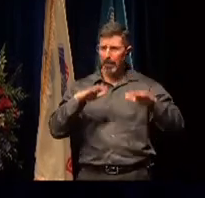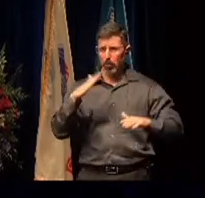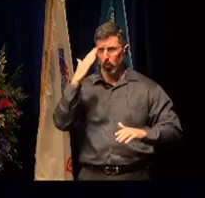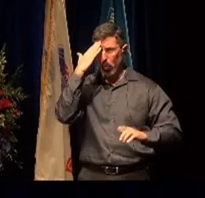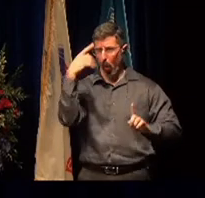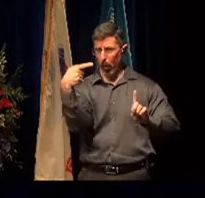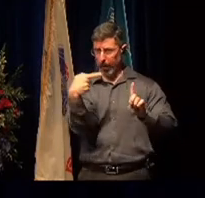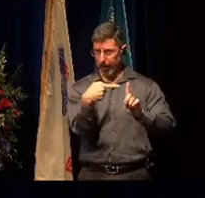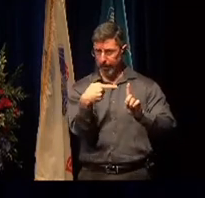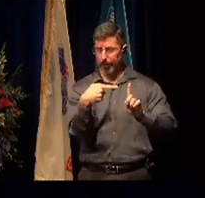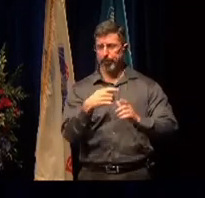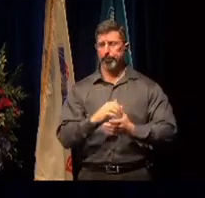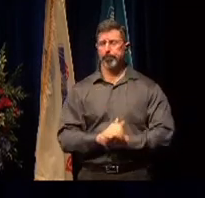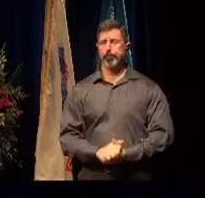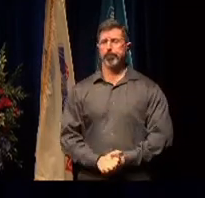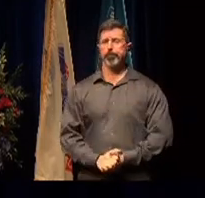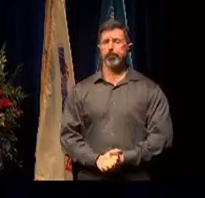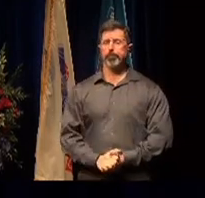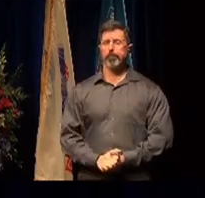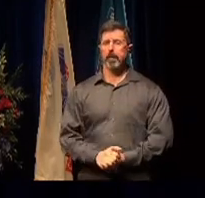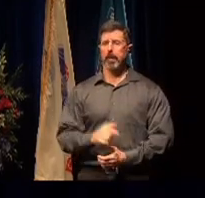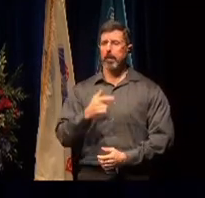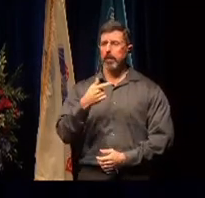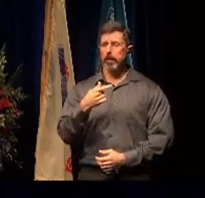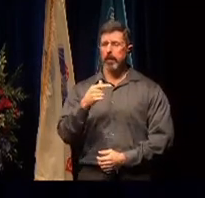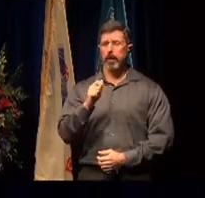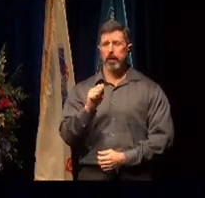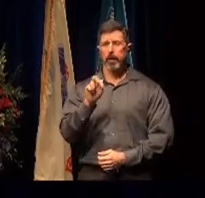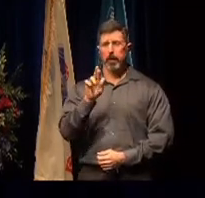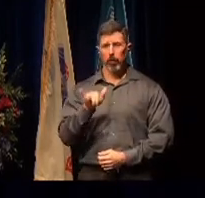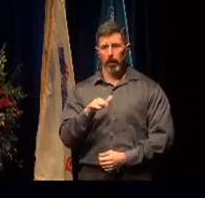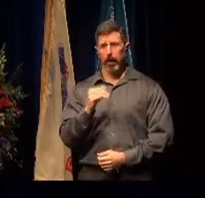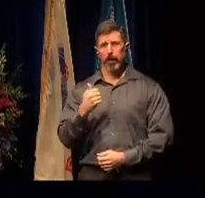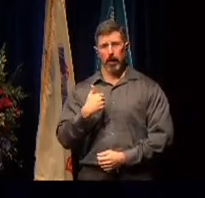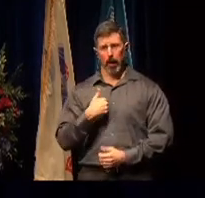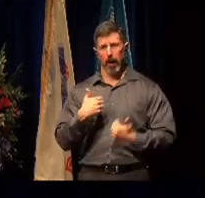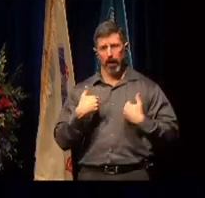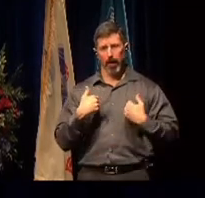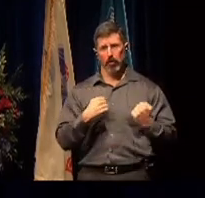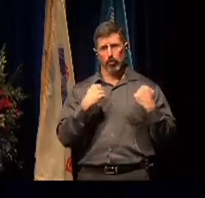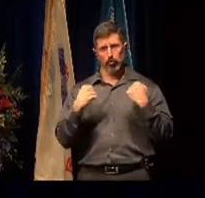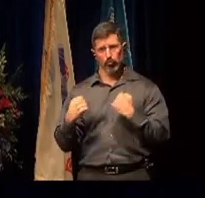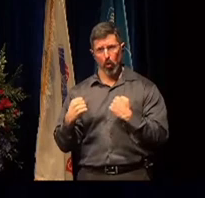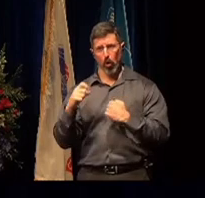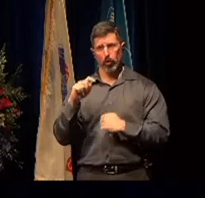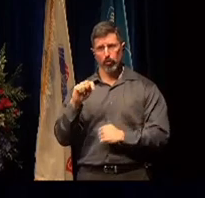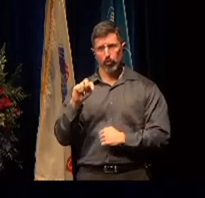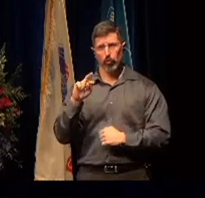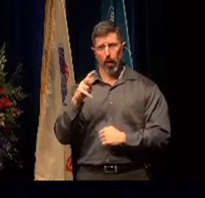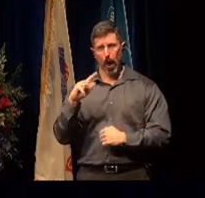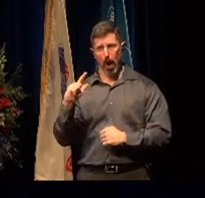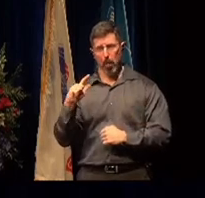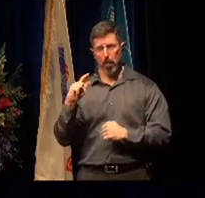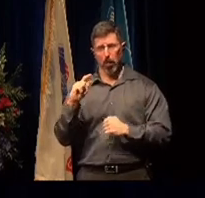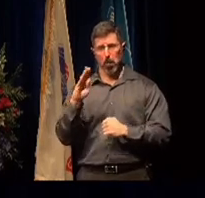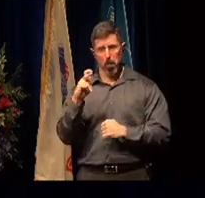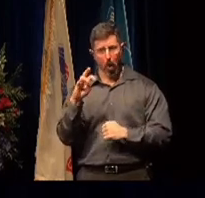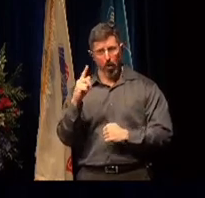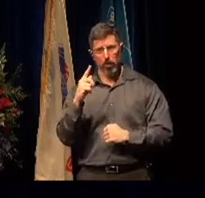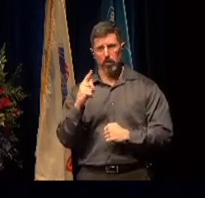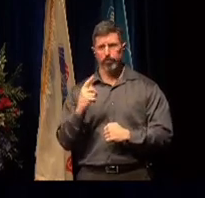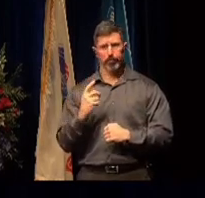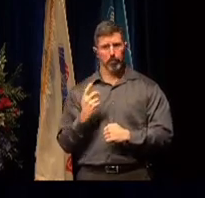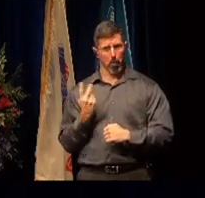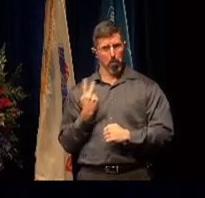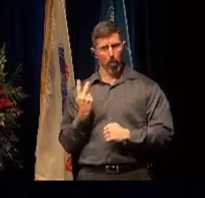Gary and I, however, share a strong tribal bond in that we are both Green Berets, and we are,